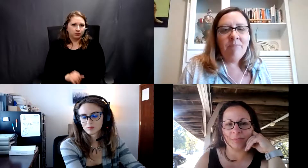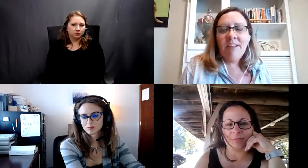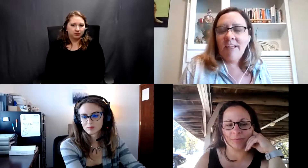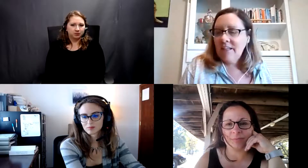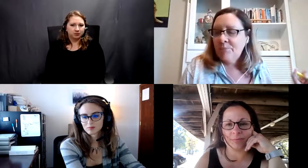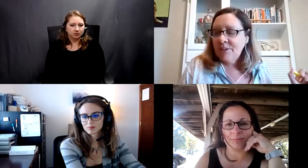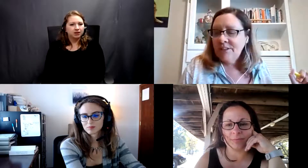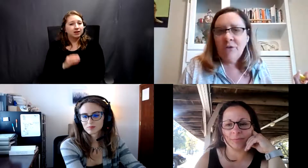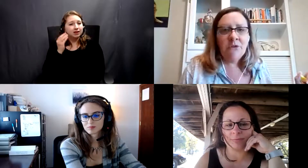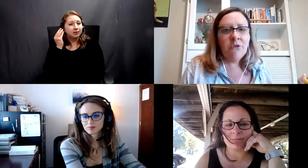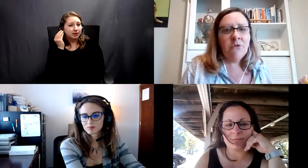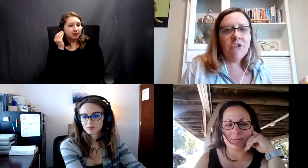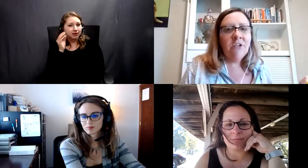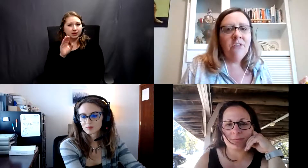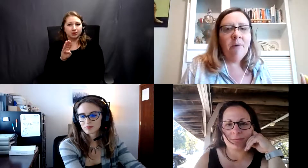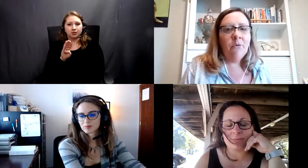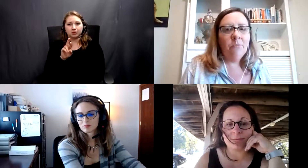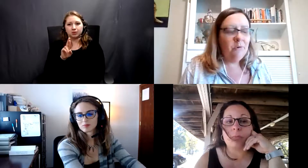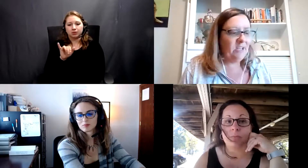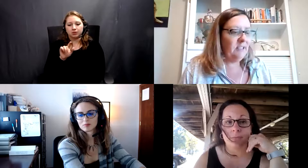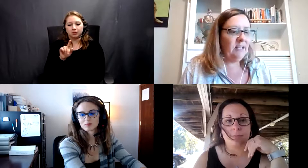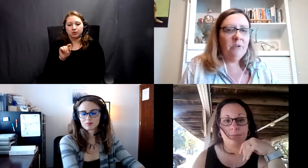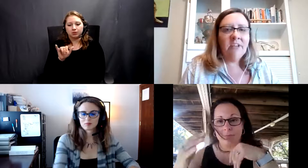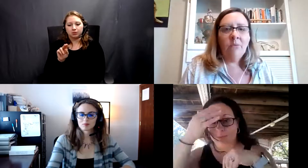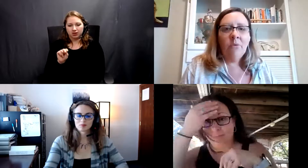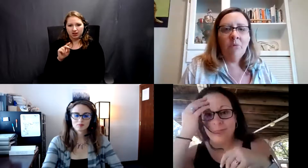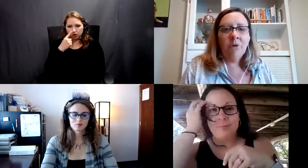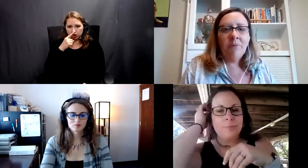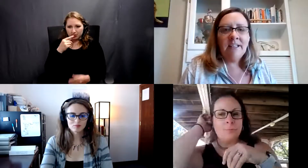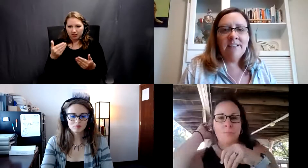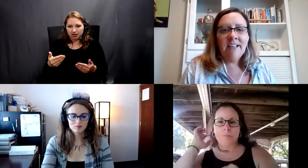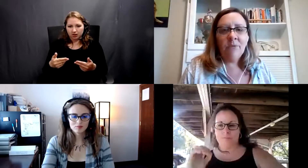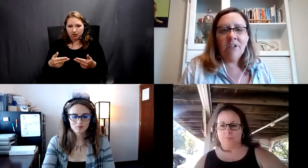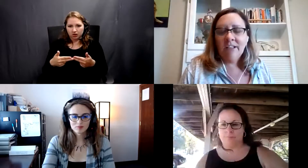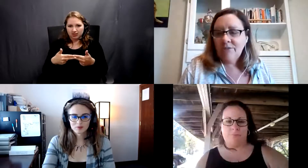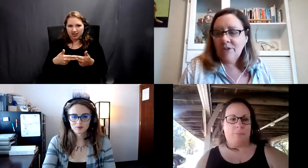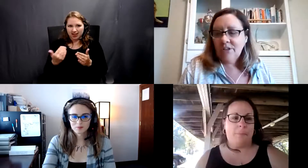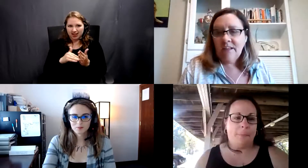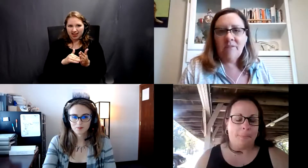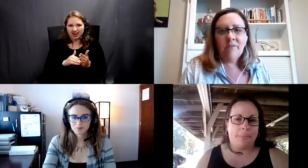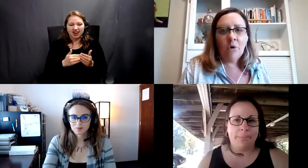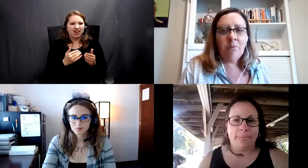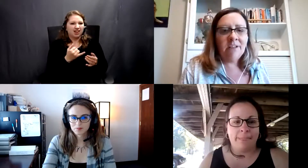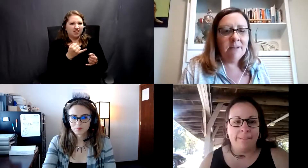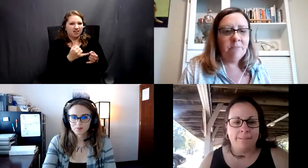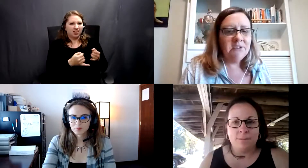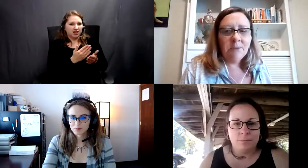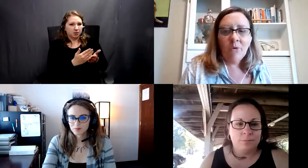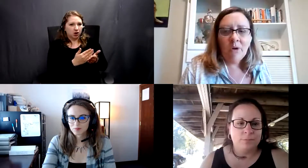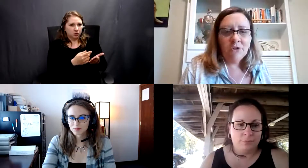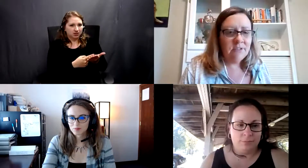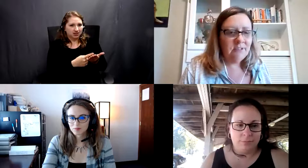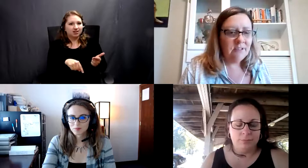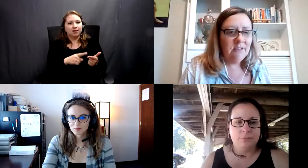So I'm thinking, Britton, could you share the PowerPoint again? We've got one more piece that we're going to cover and then open it up for